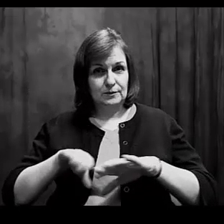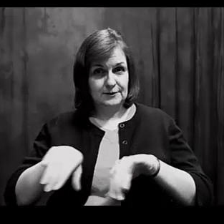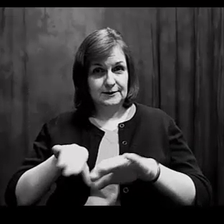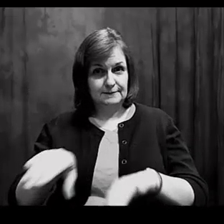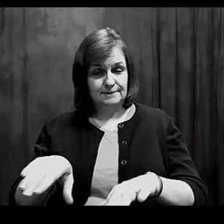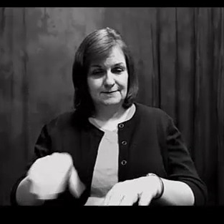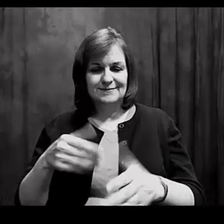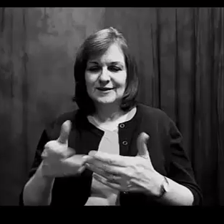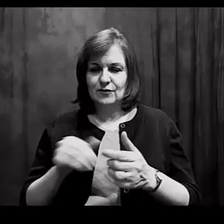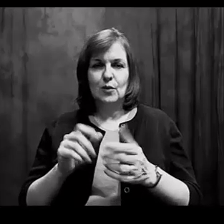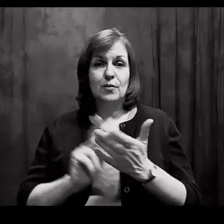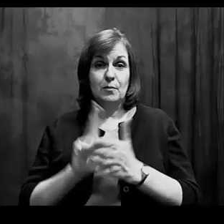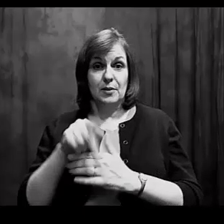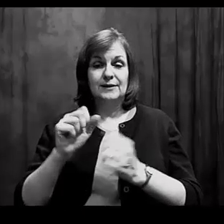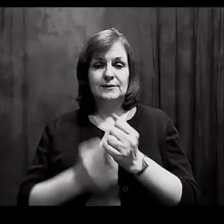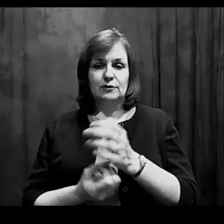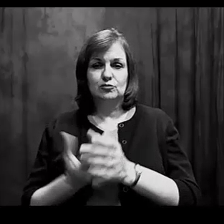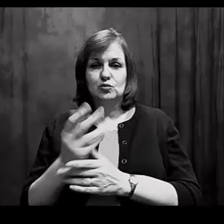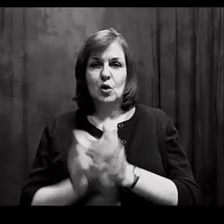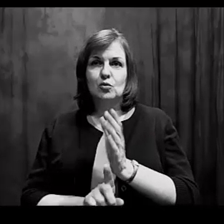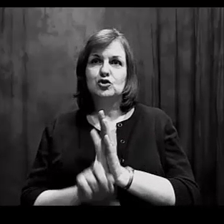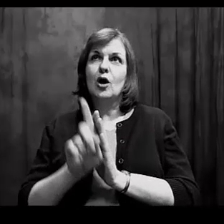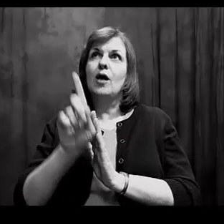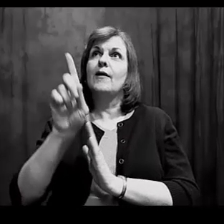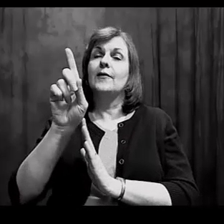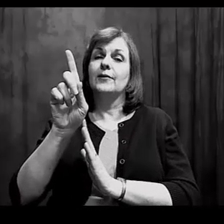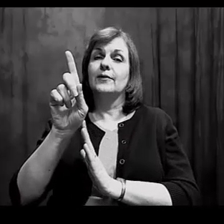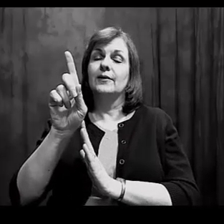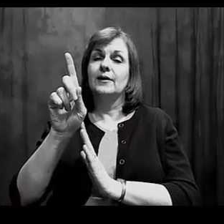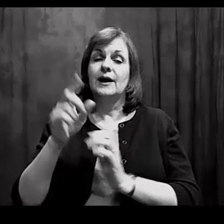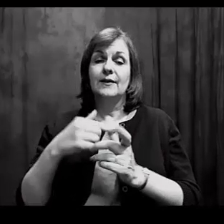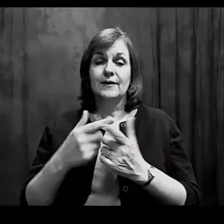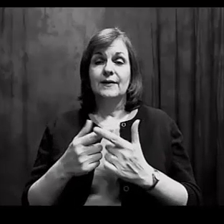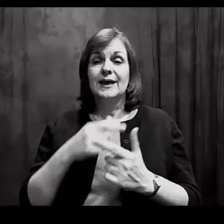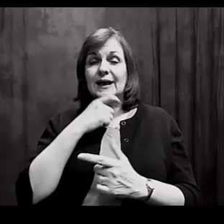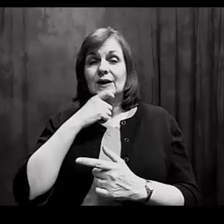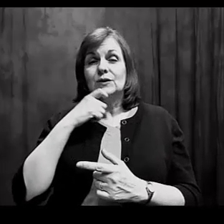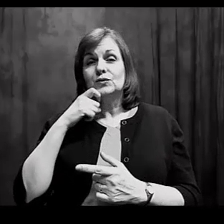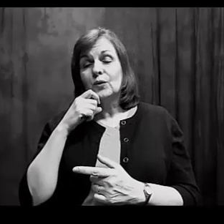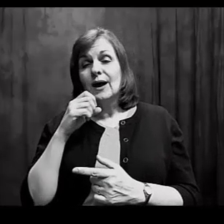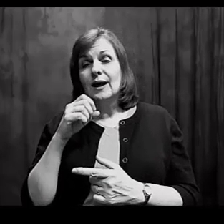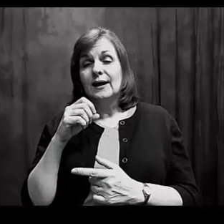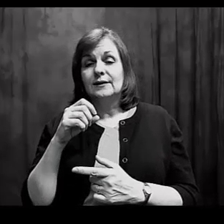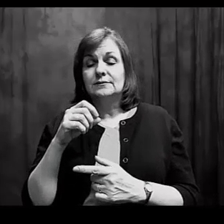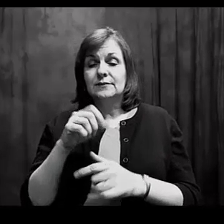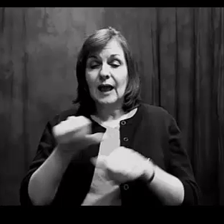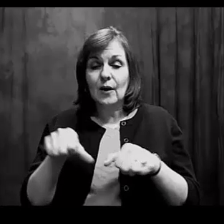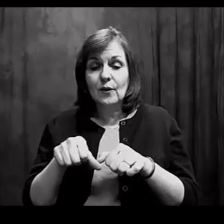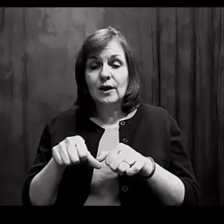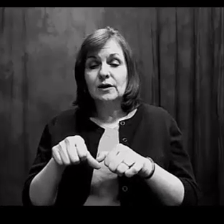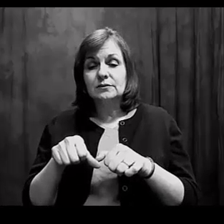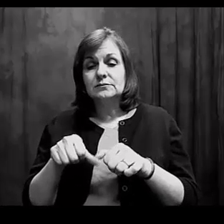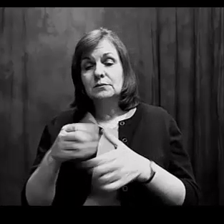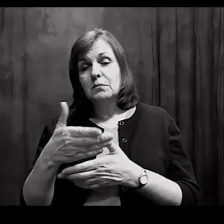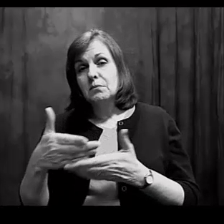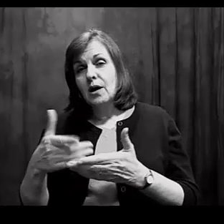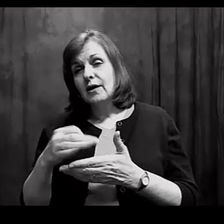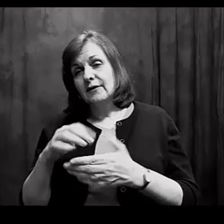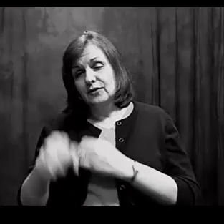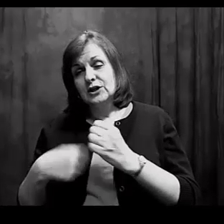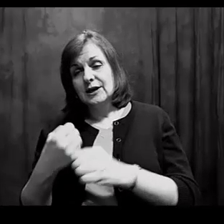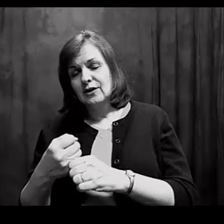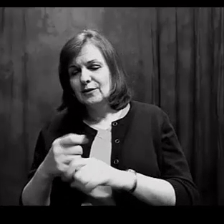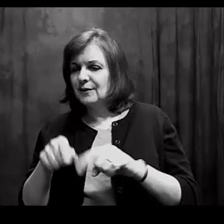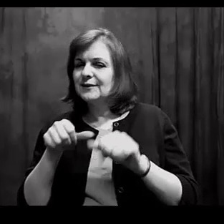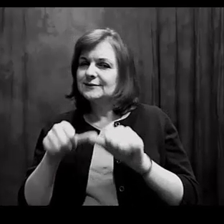for fertilization. They still have swimming sperm. So even though they can be taller and they could dry